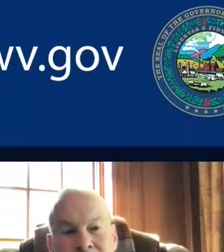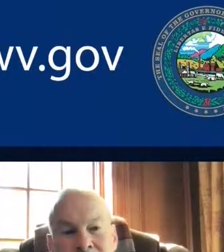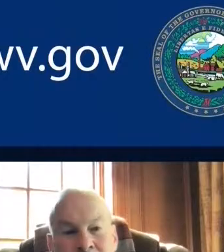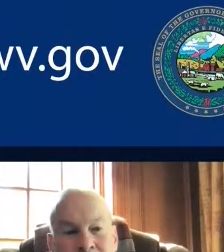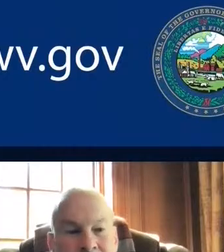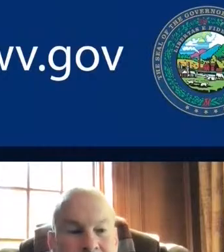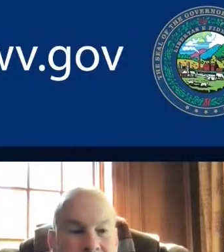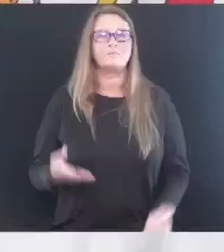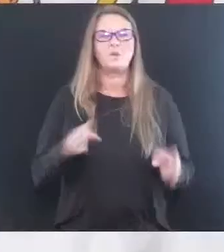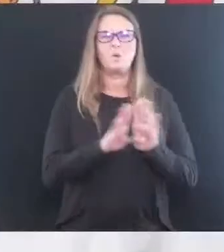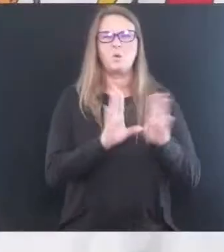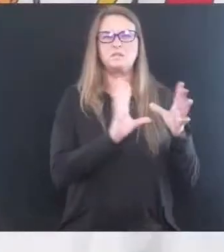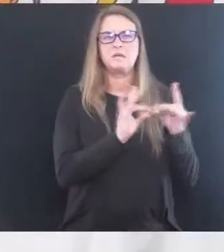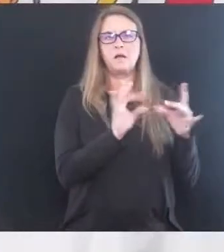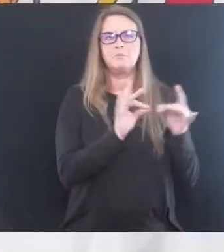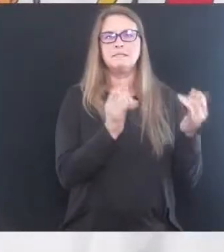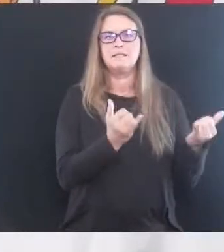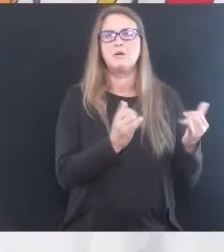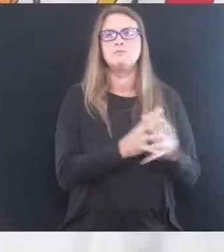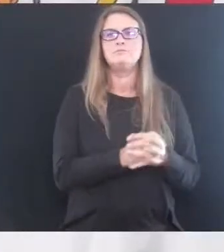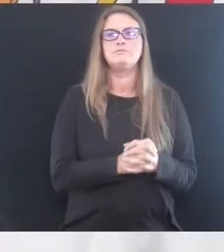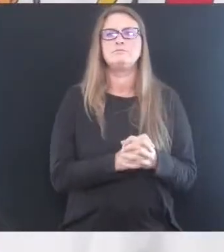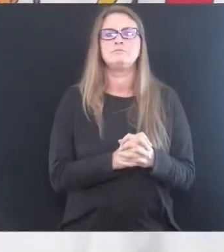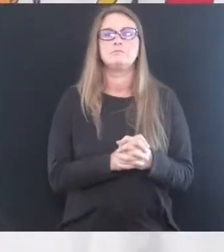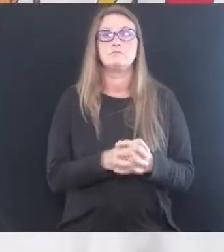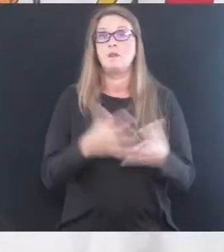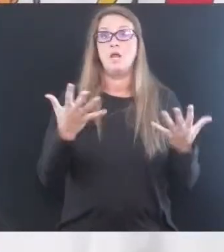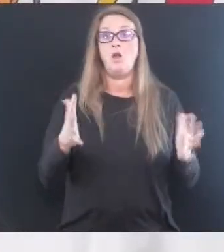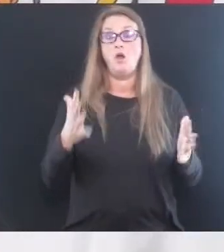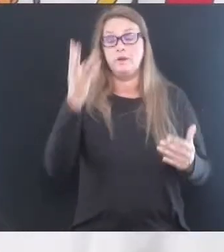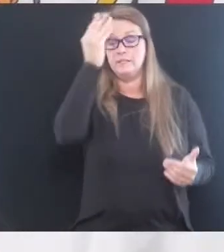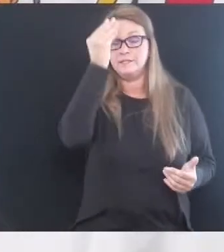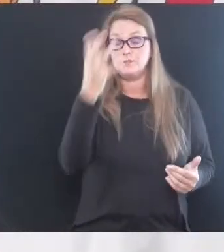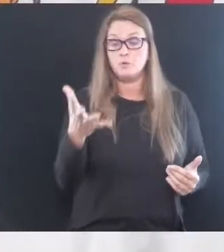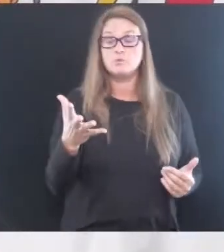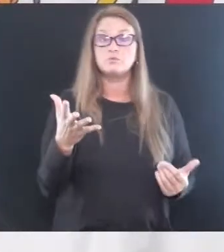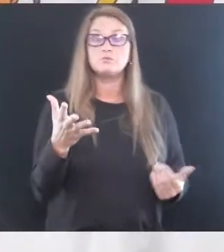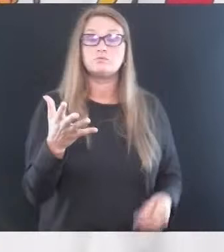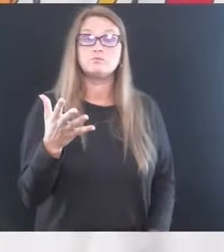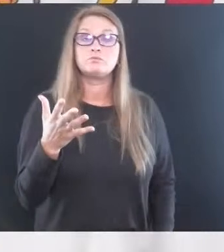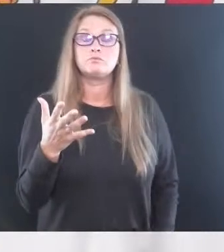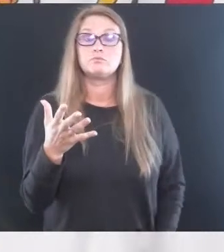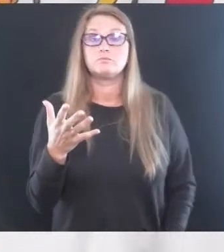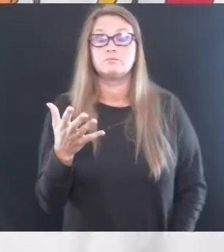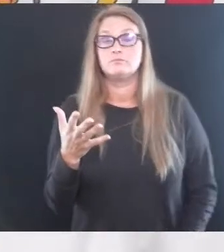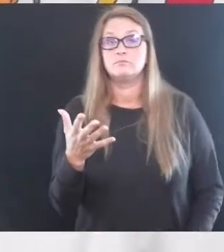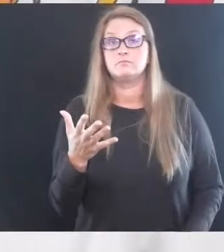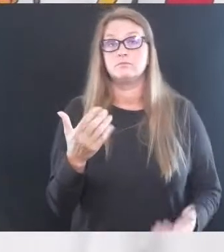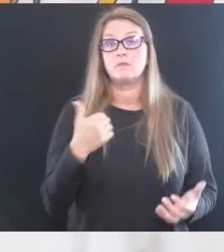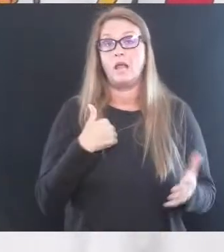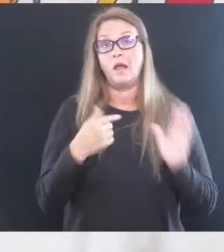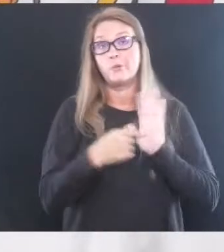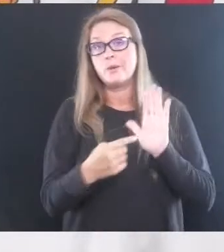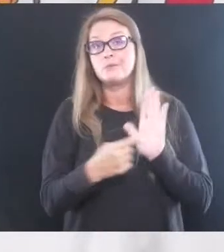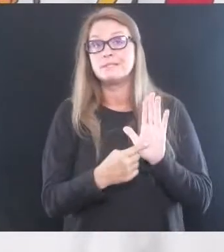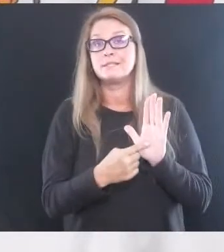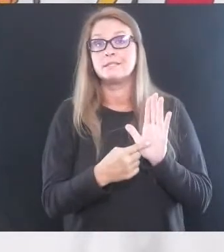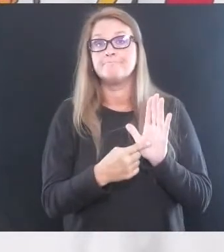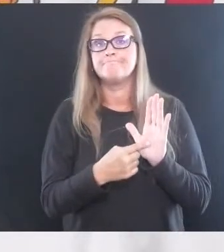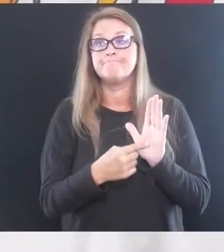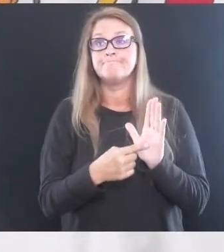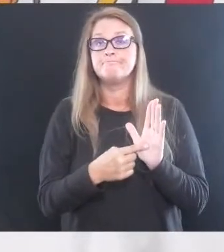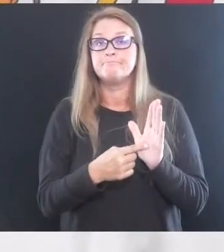Okay, you know, I've told you all along, you know, I represent the